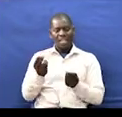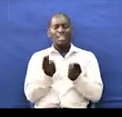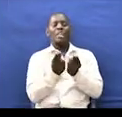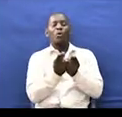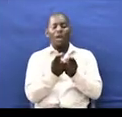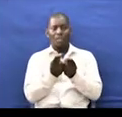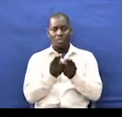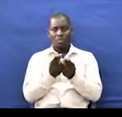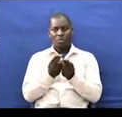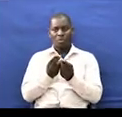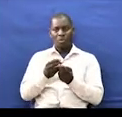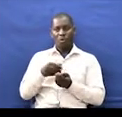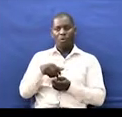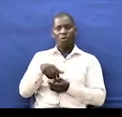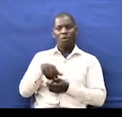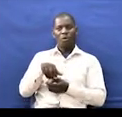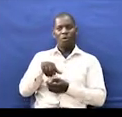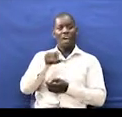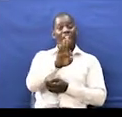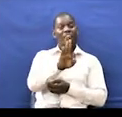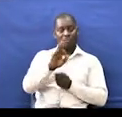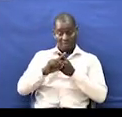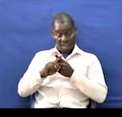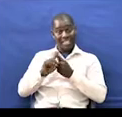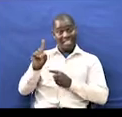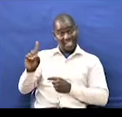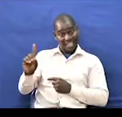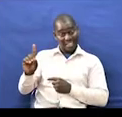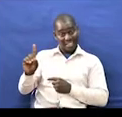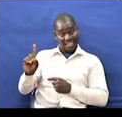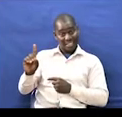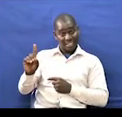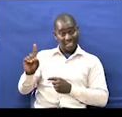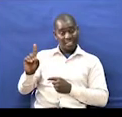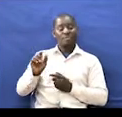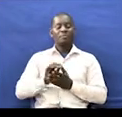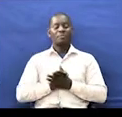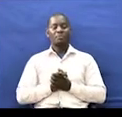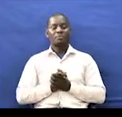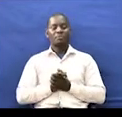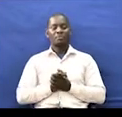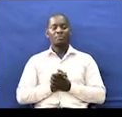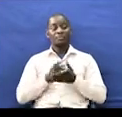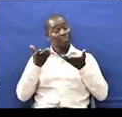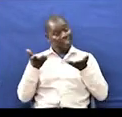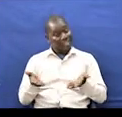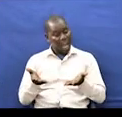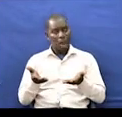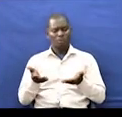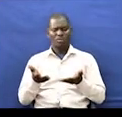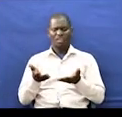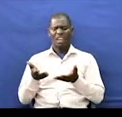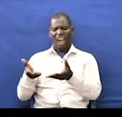d. Moment of force equals to force times the perpendicular distance. Now, the force we are having is 10